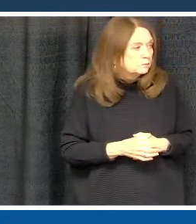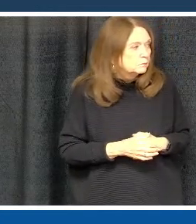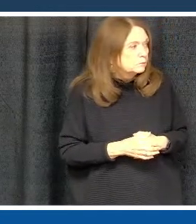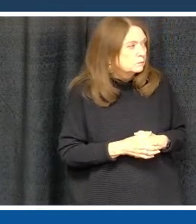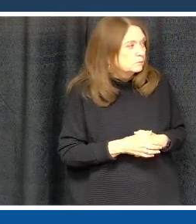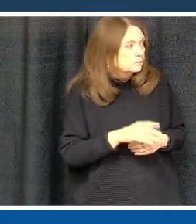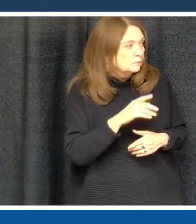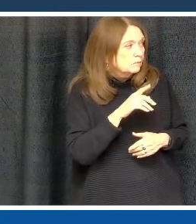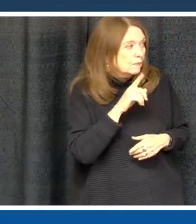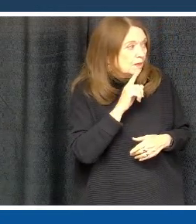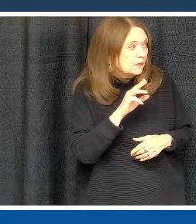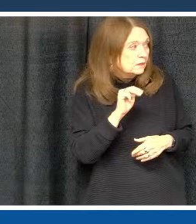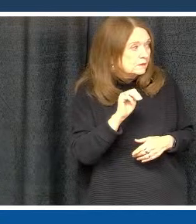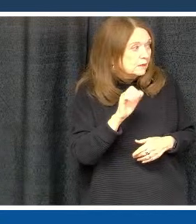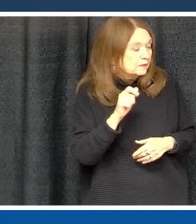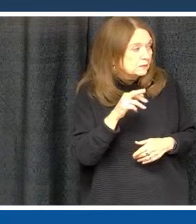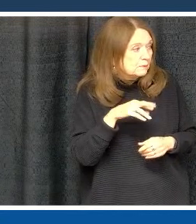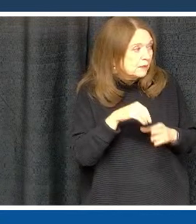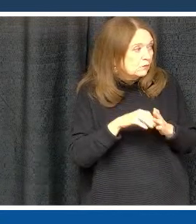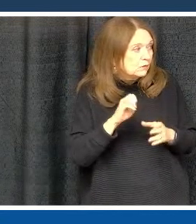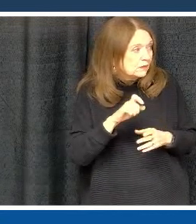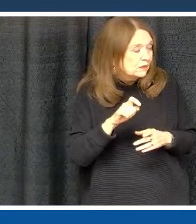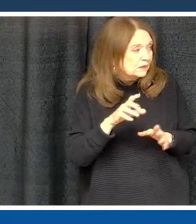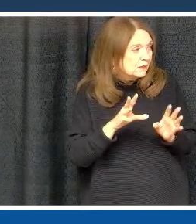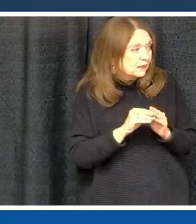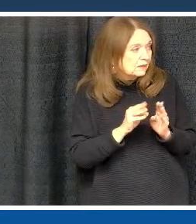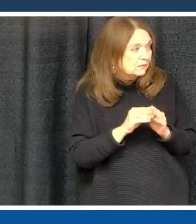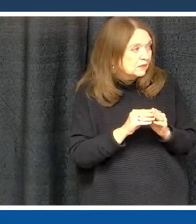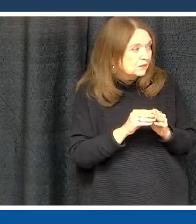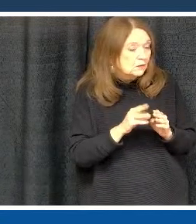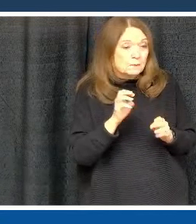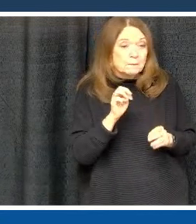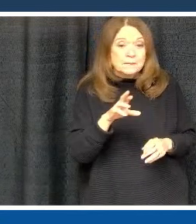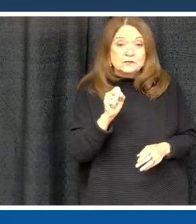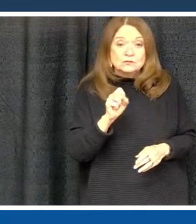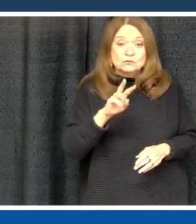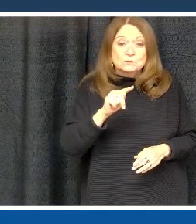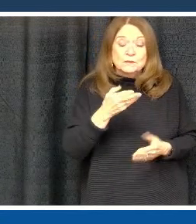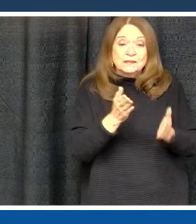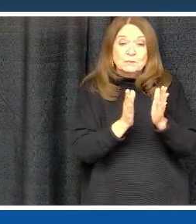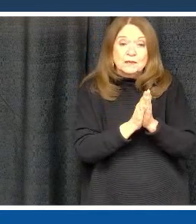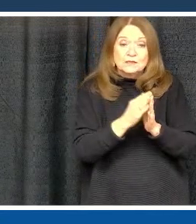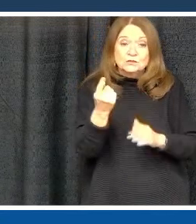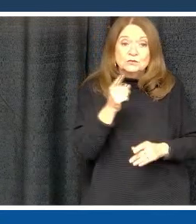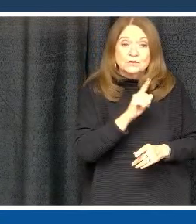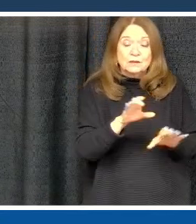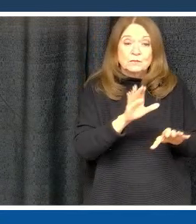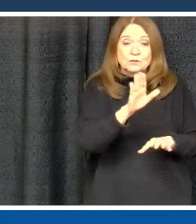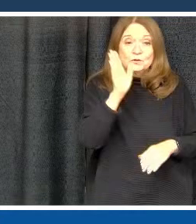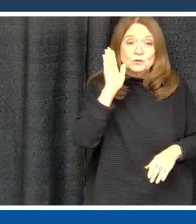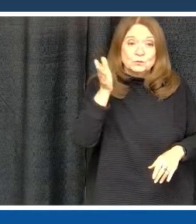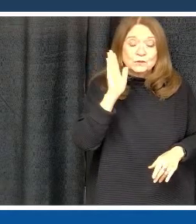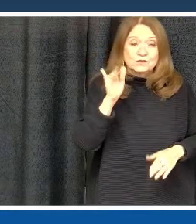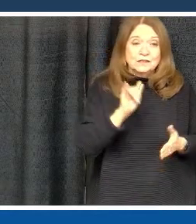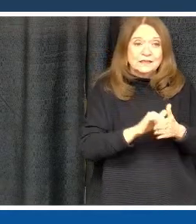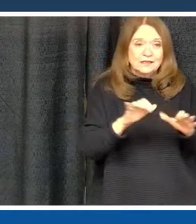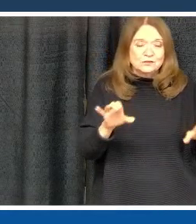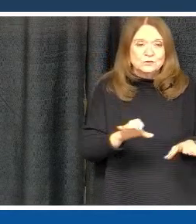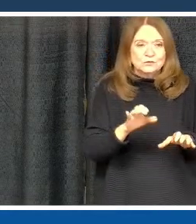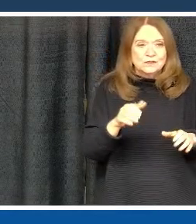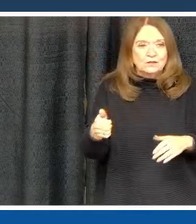It doesn't matter in executive session. All right, anybody else? Mr. Smith, I'm going to ask you to come and do your presentation that you did at